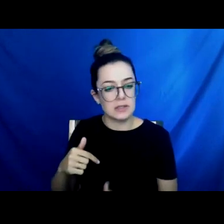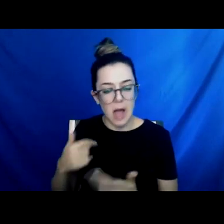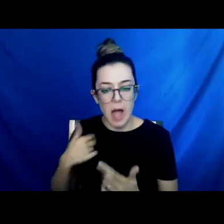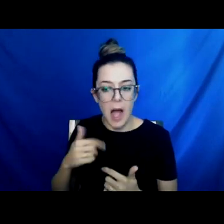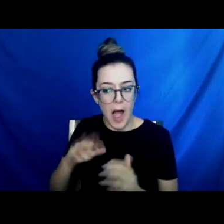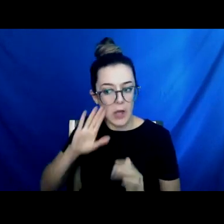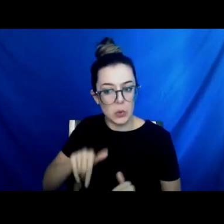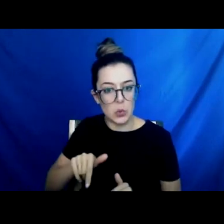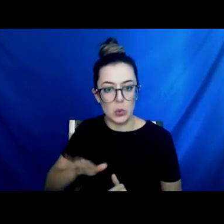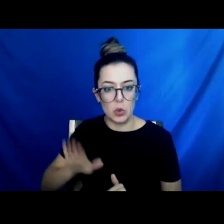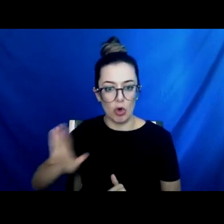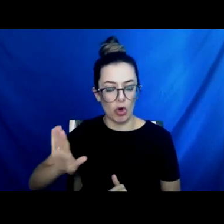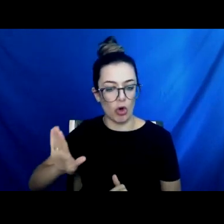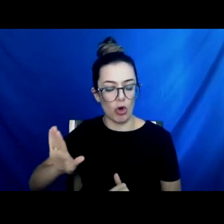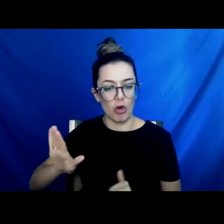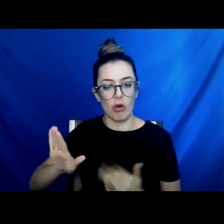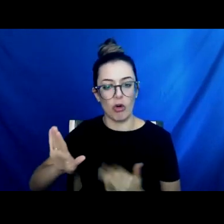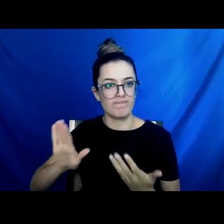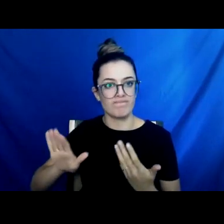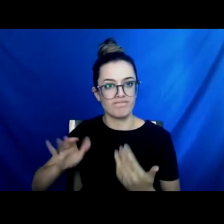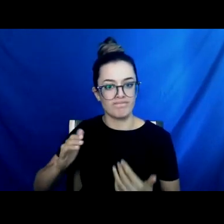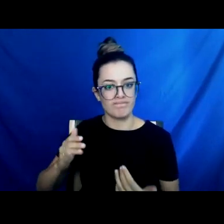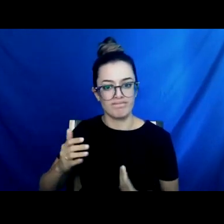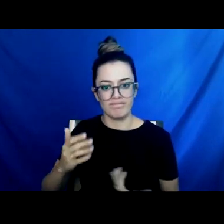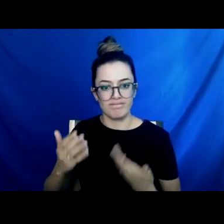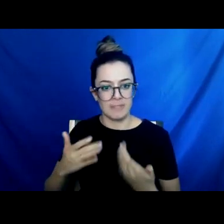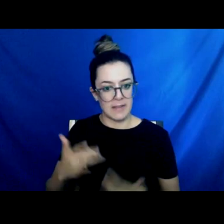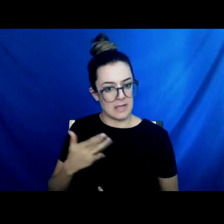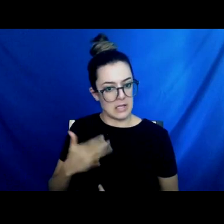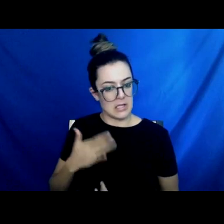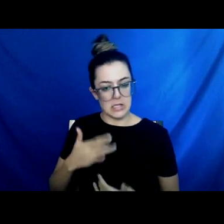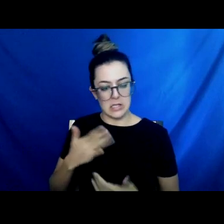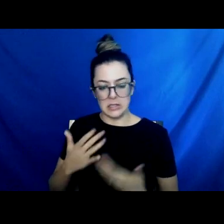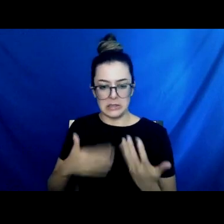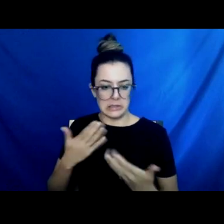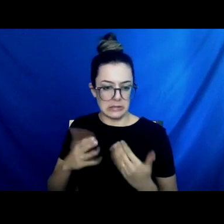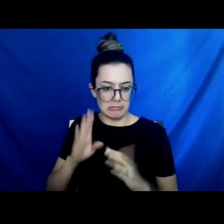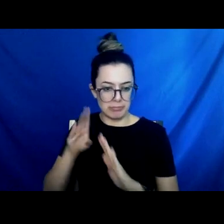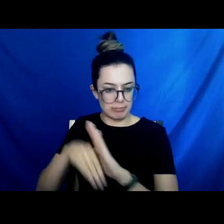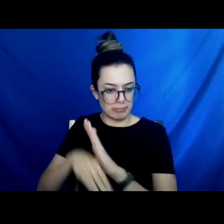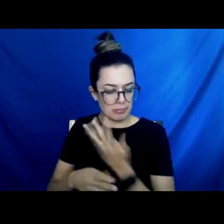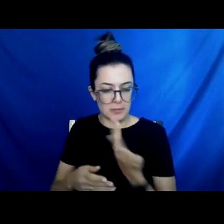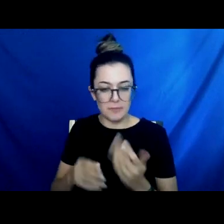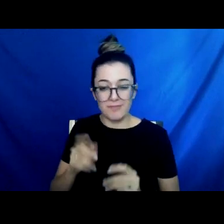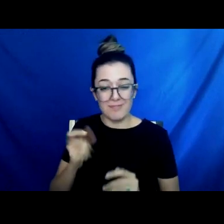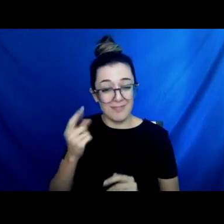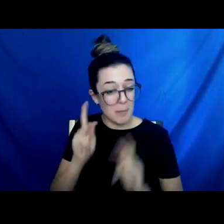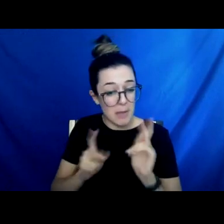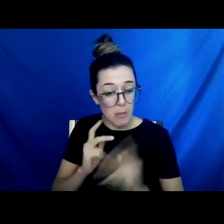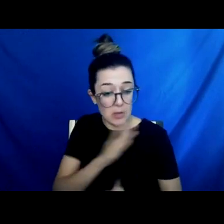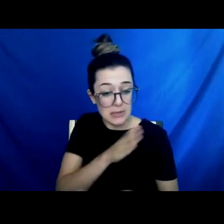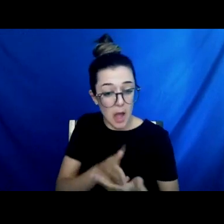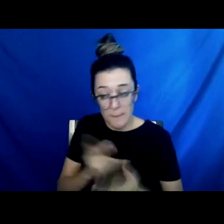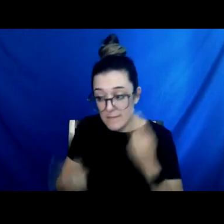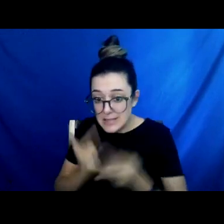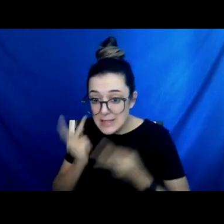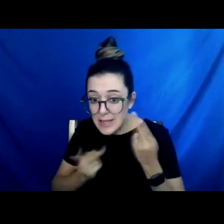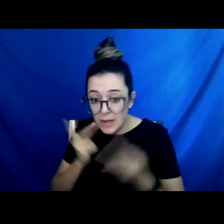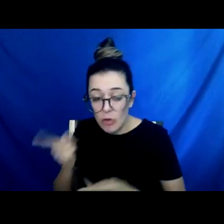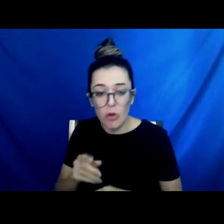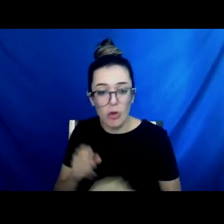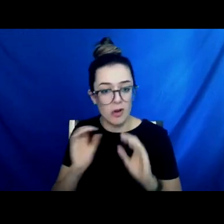her. And a year later, basically everyone had stopped visiting her. No more family, no more friends. Nobody was paying for her